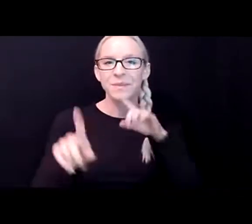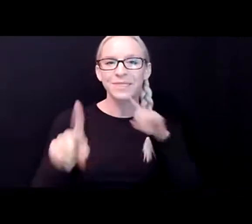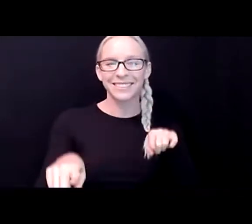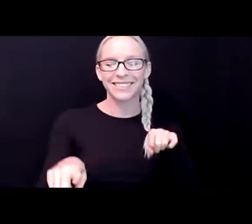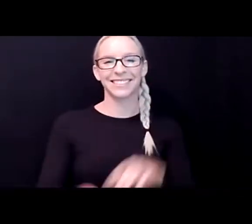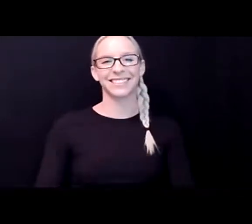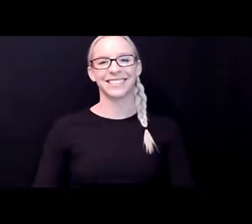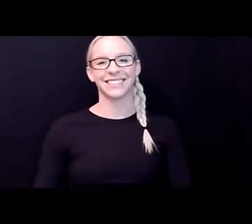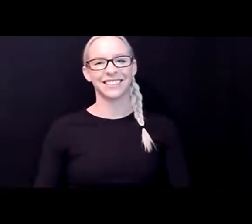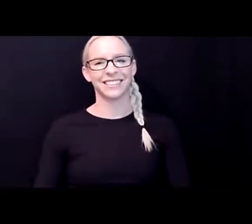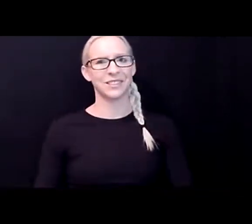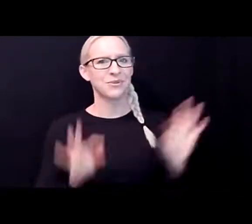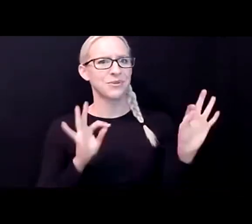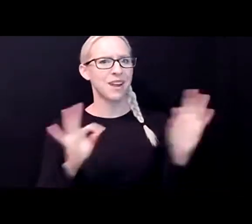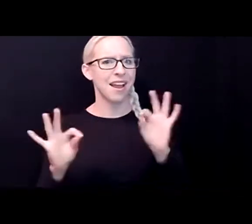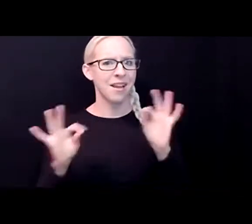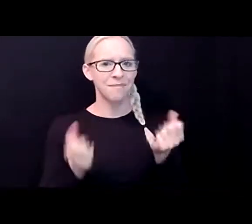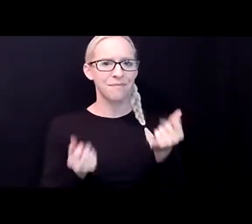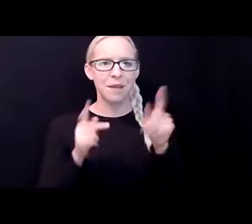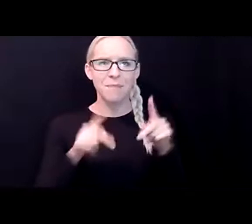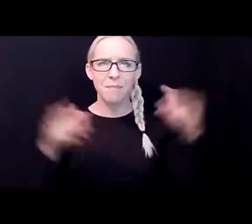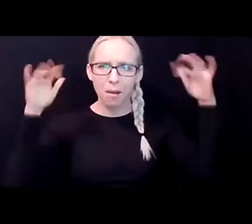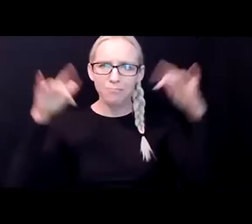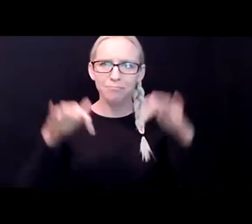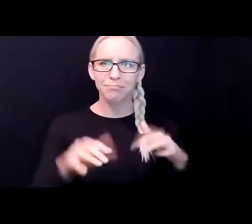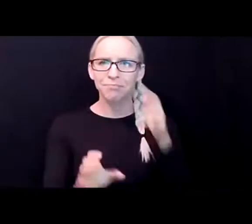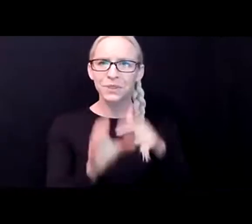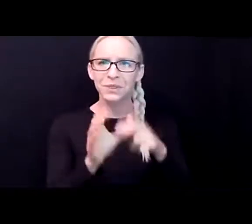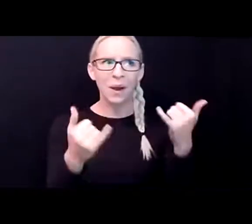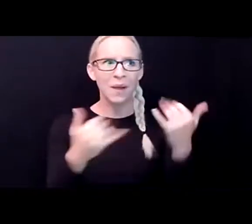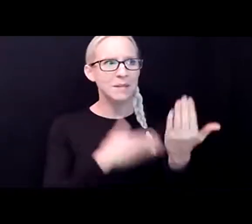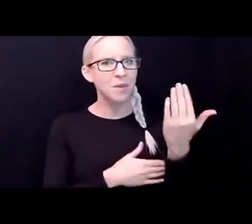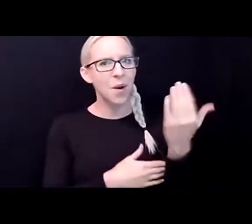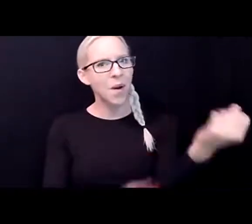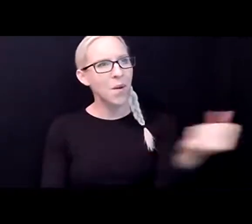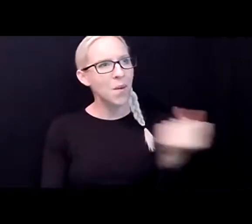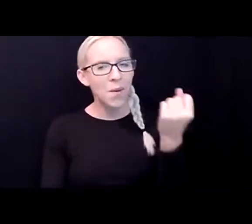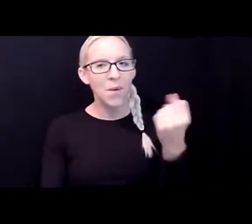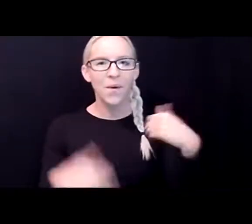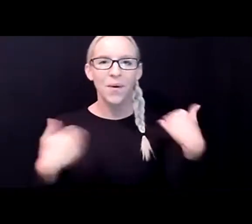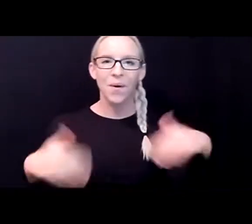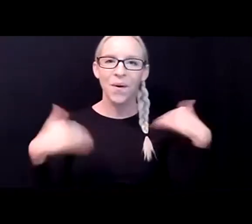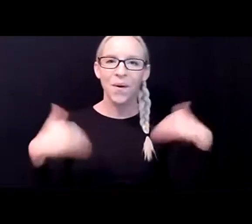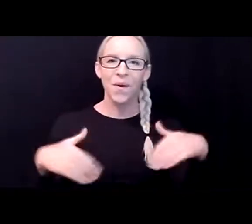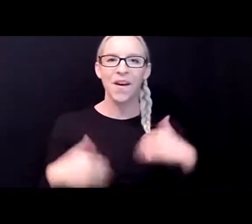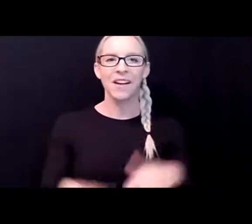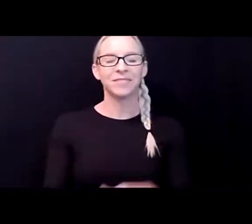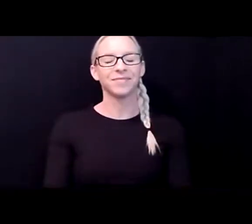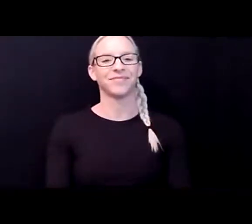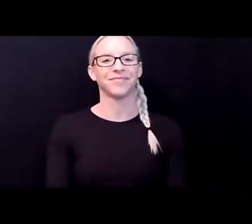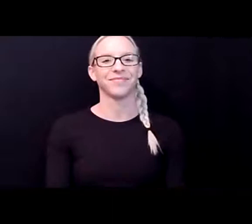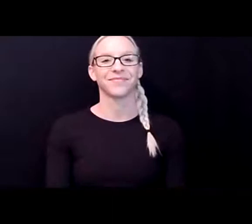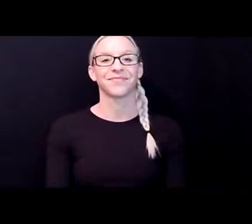And just great attendance overall. It's great to see this many people on a Saturday morning. So we'll go ahead and end the poll